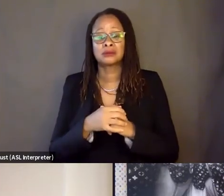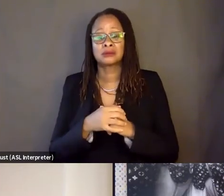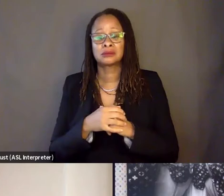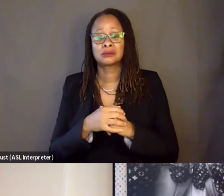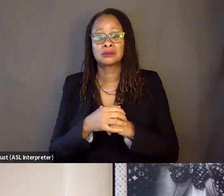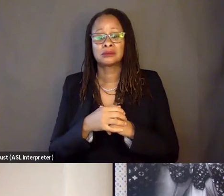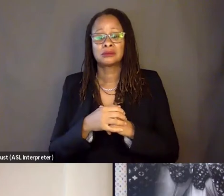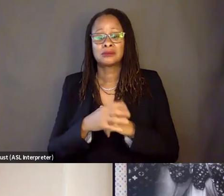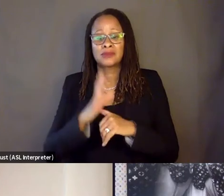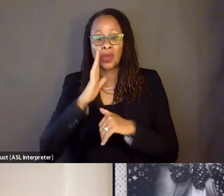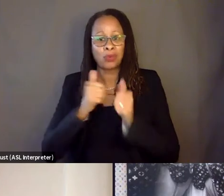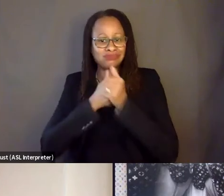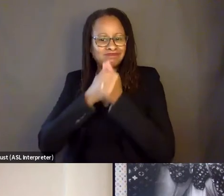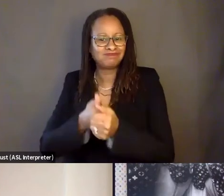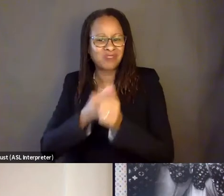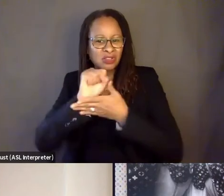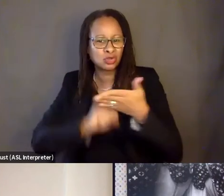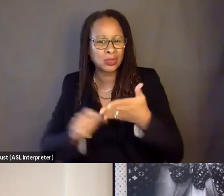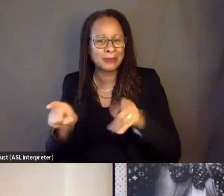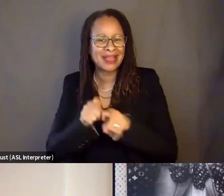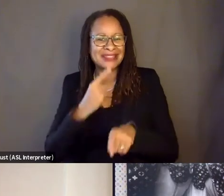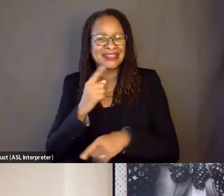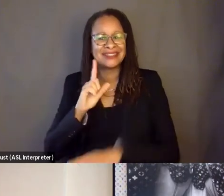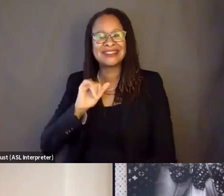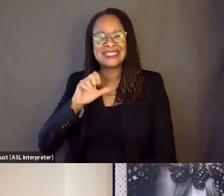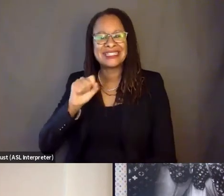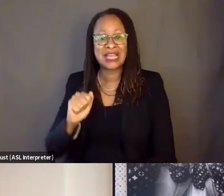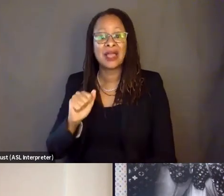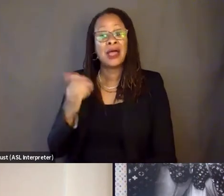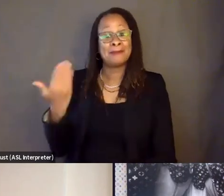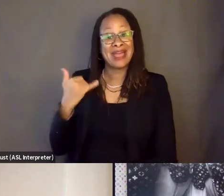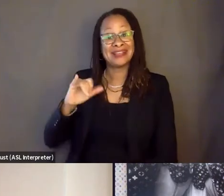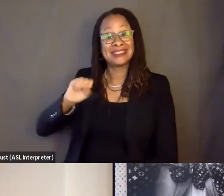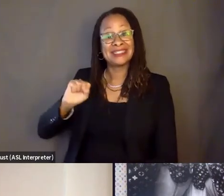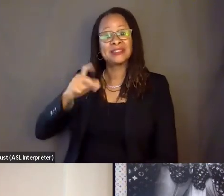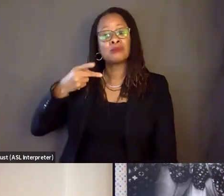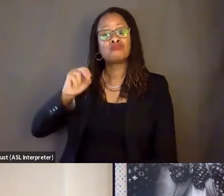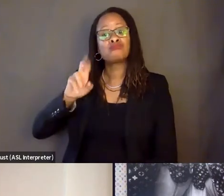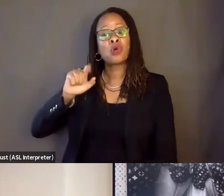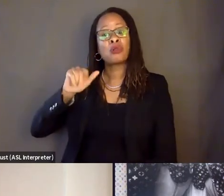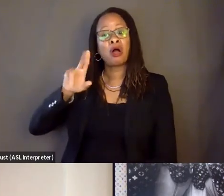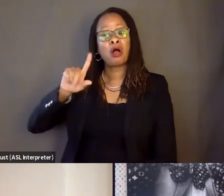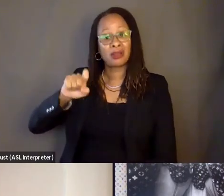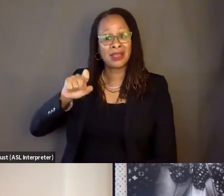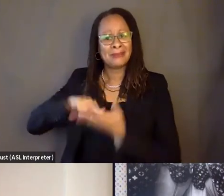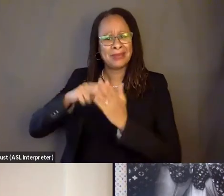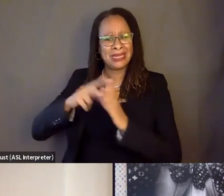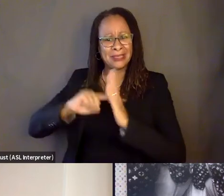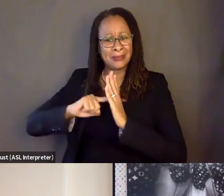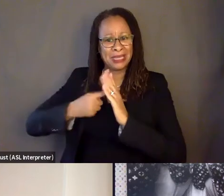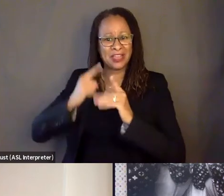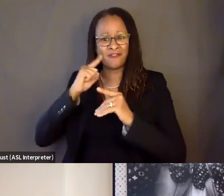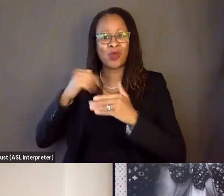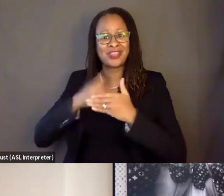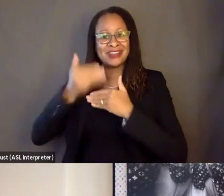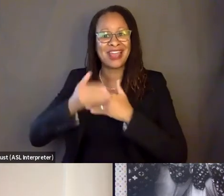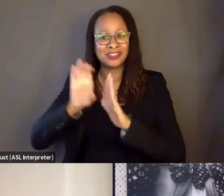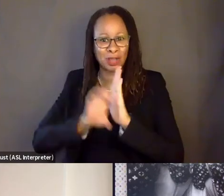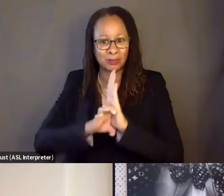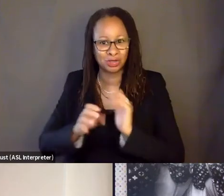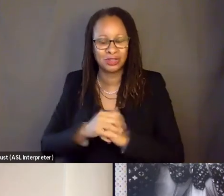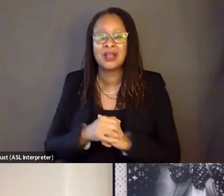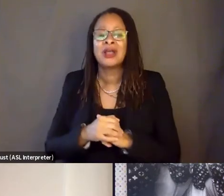it's all going according to script. Like Lisa said, the past is prologue. We see it. We see these connections. And I also really appreciated something else in